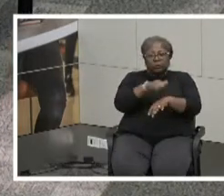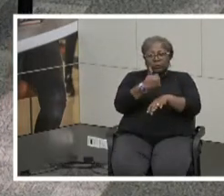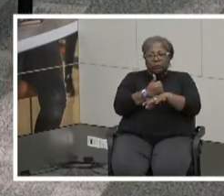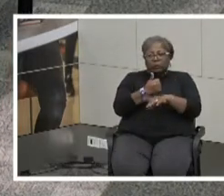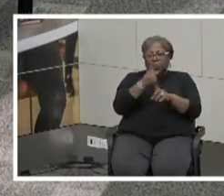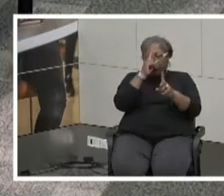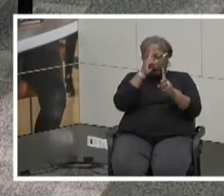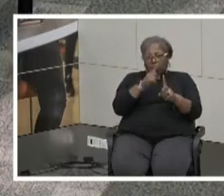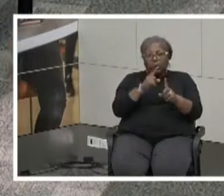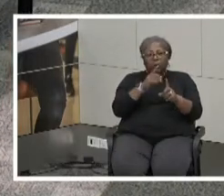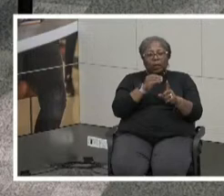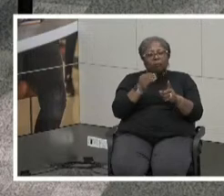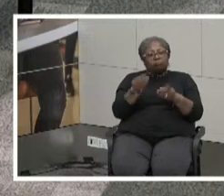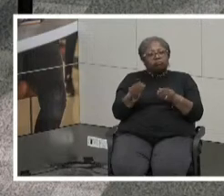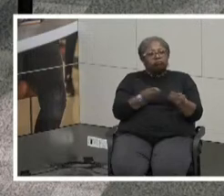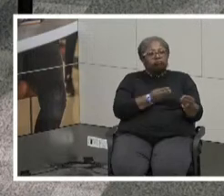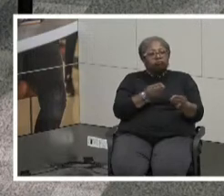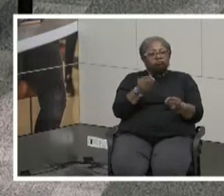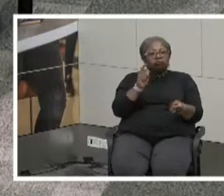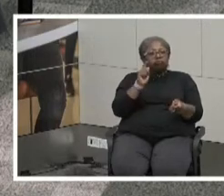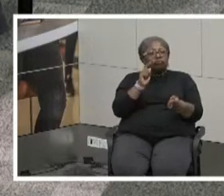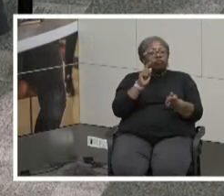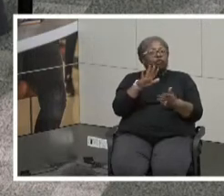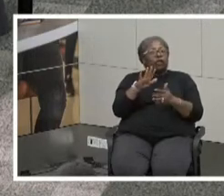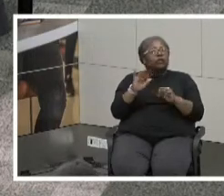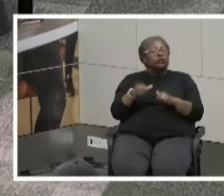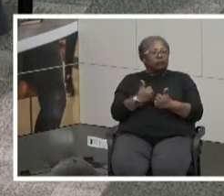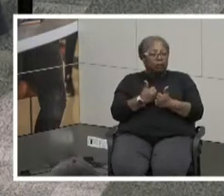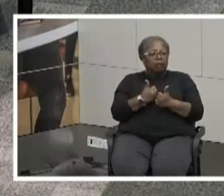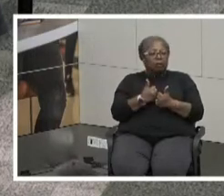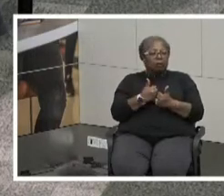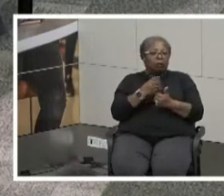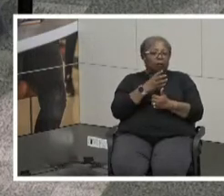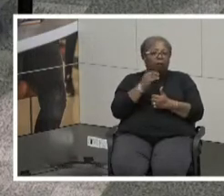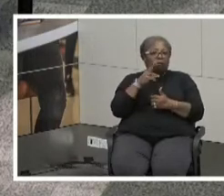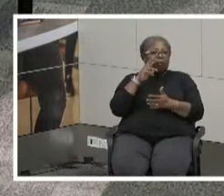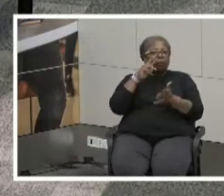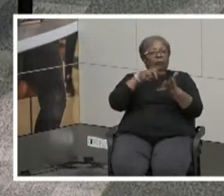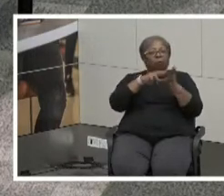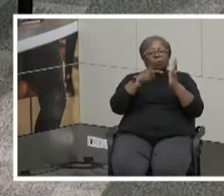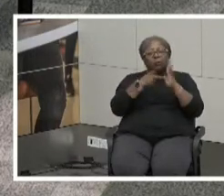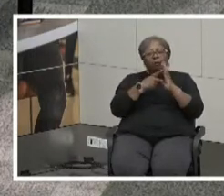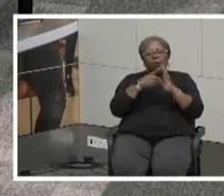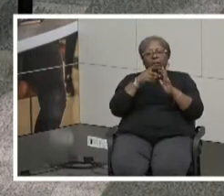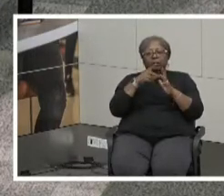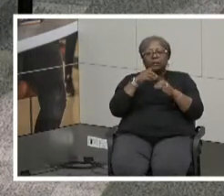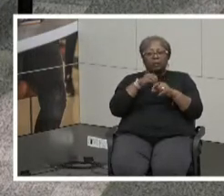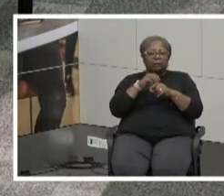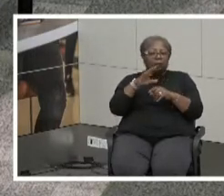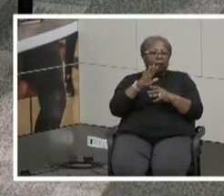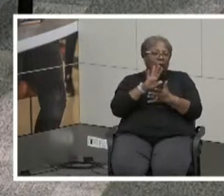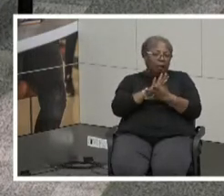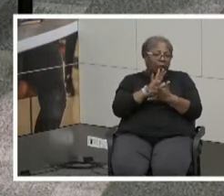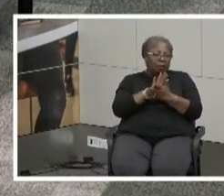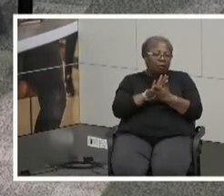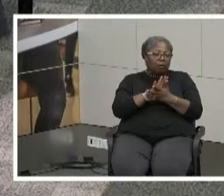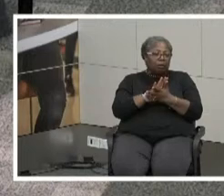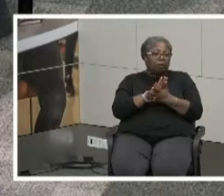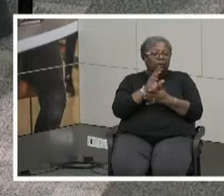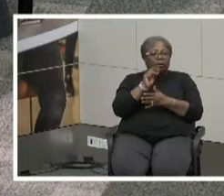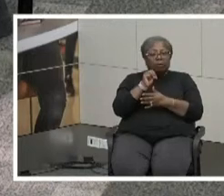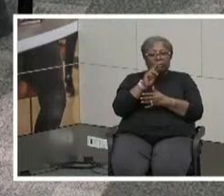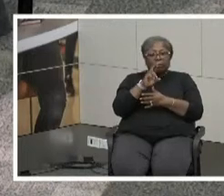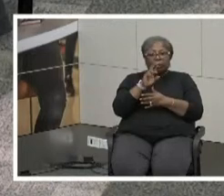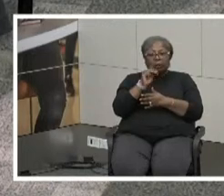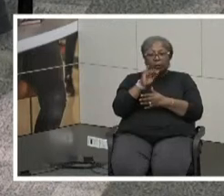navigate challenges through personalized mentorship fostering a sense of purpose and direction in their academic and professional Journeys Mr